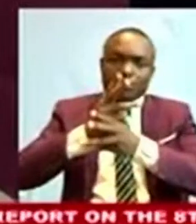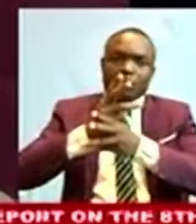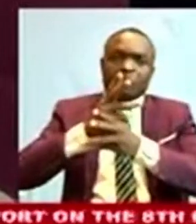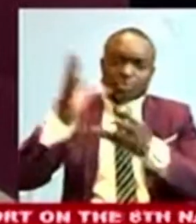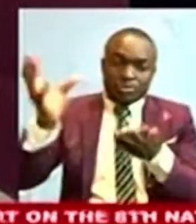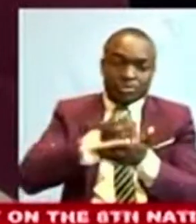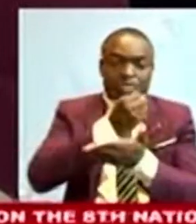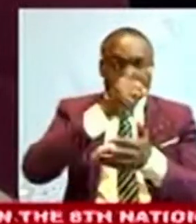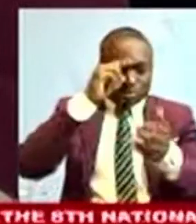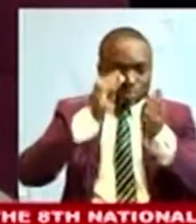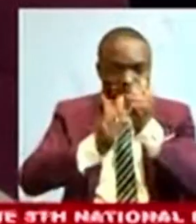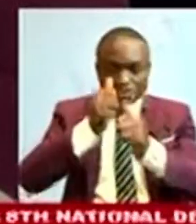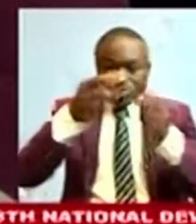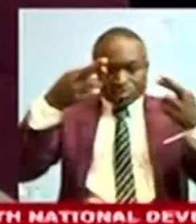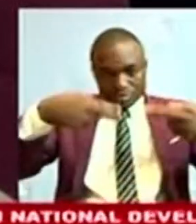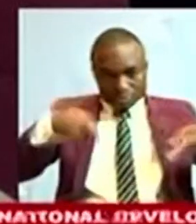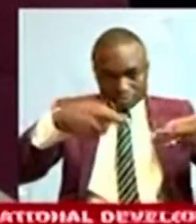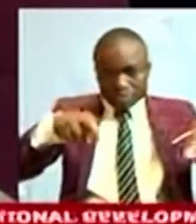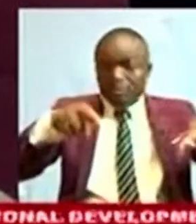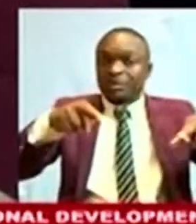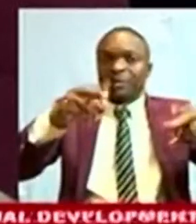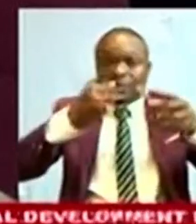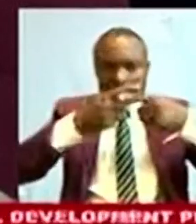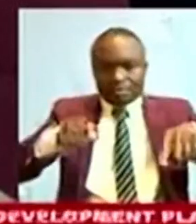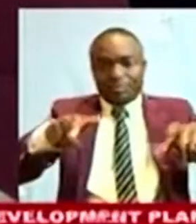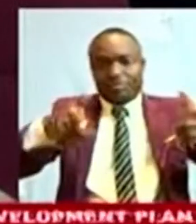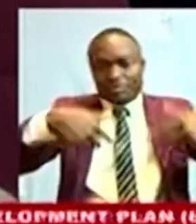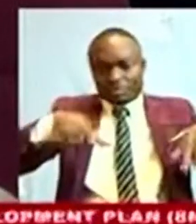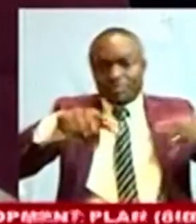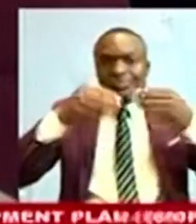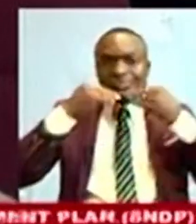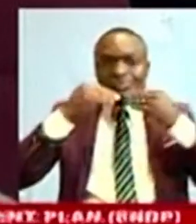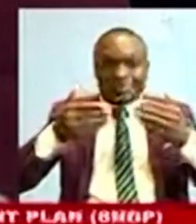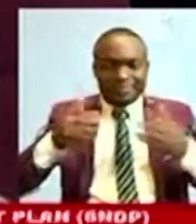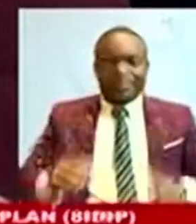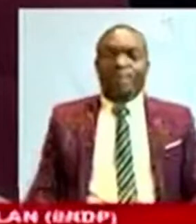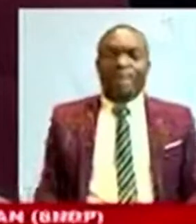of the research done locally. Thank you.